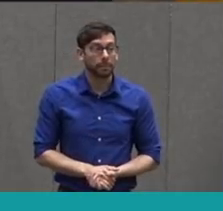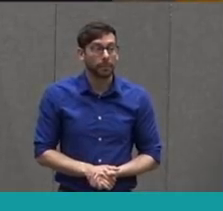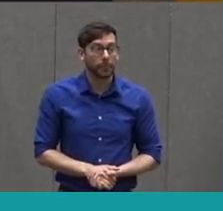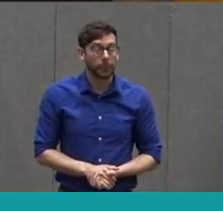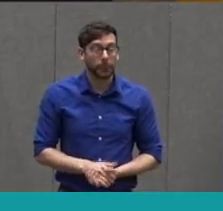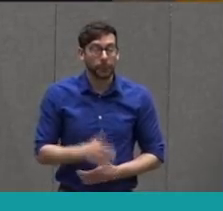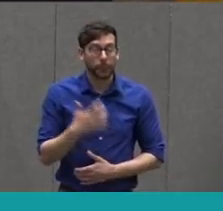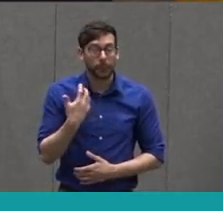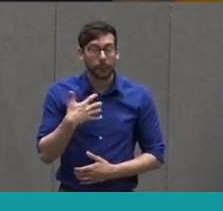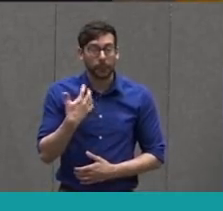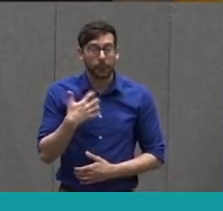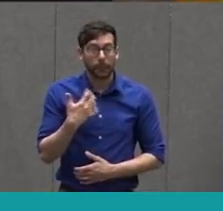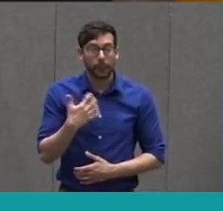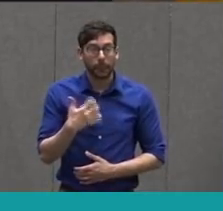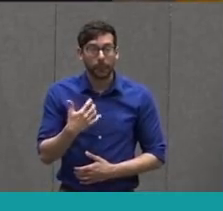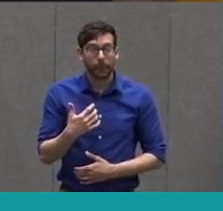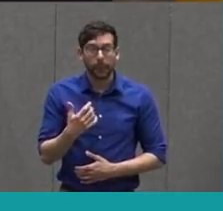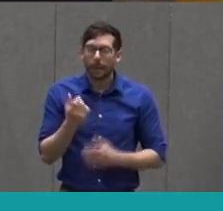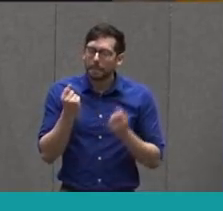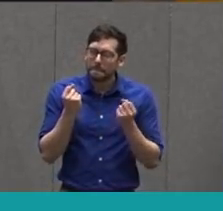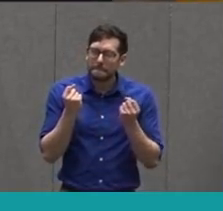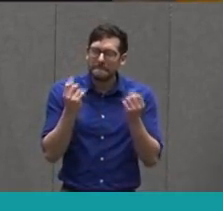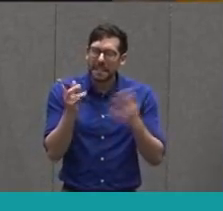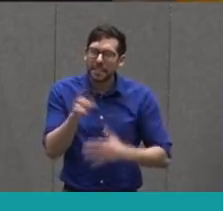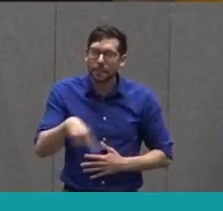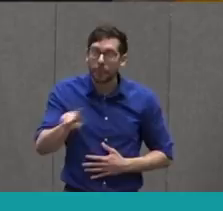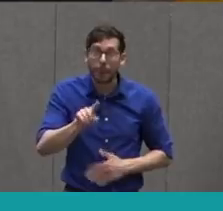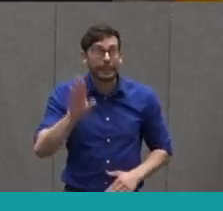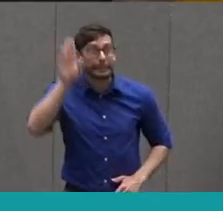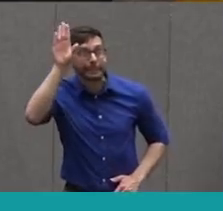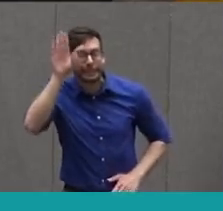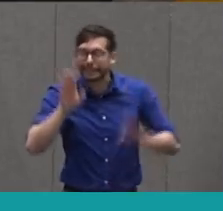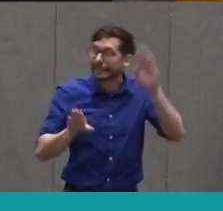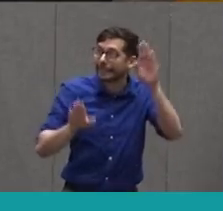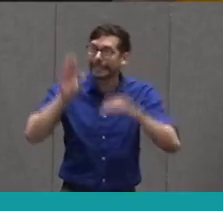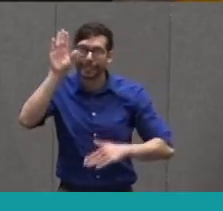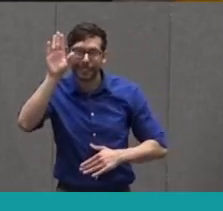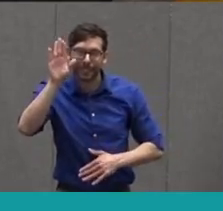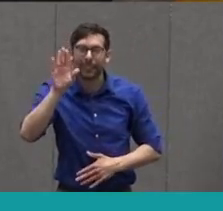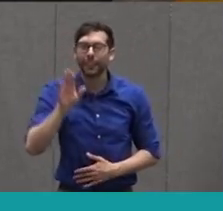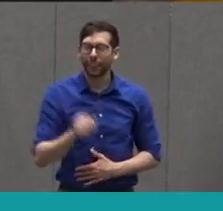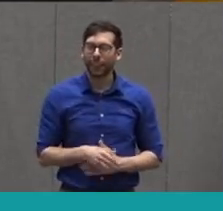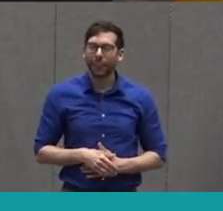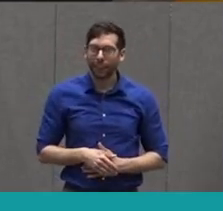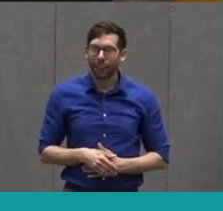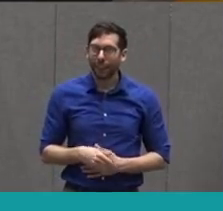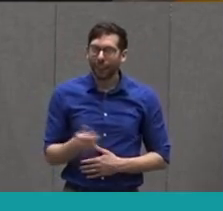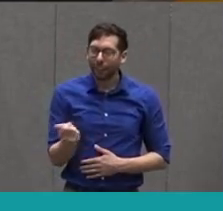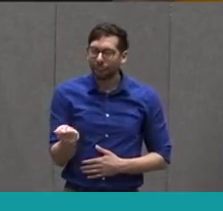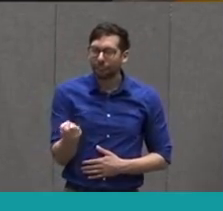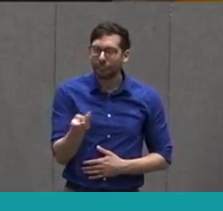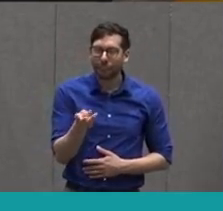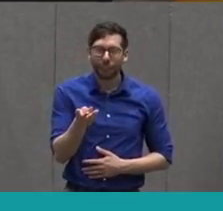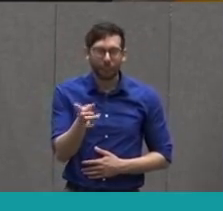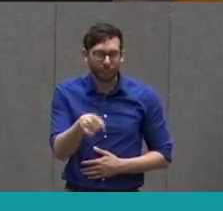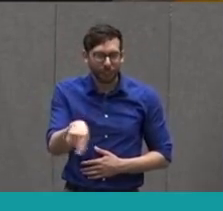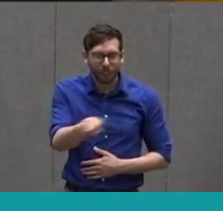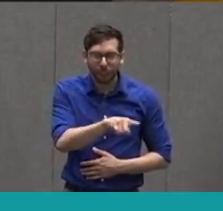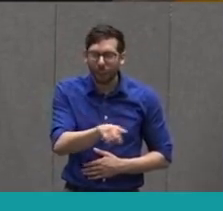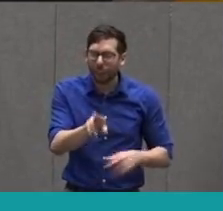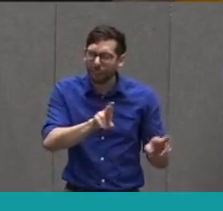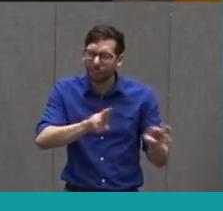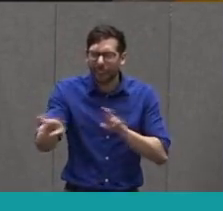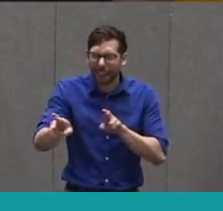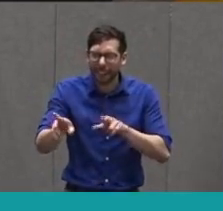258? Ooh, I see lots of hands going up. Oh, I have a couple of people who are ready and willing to share. Let's